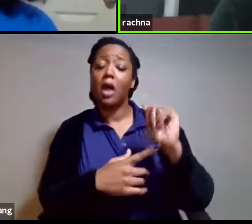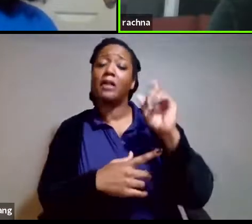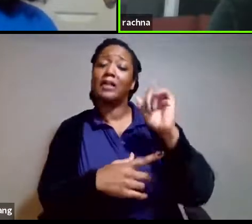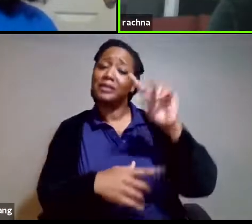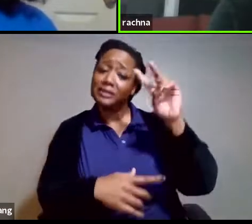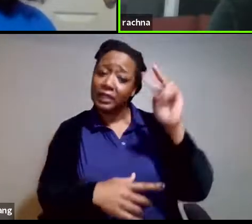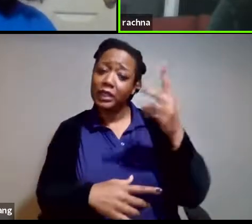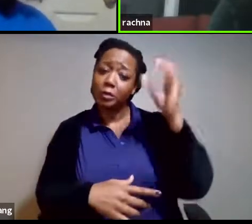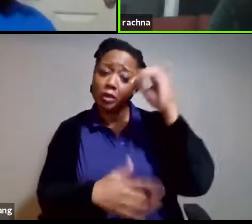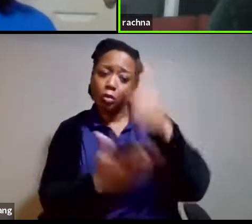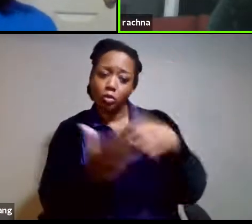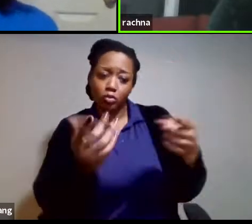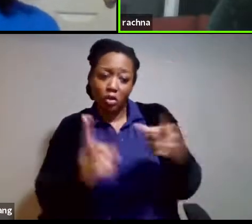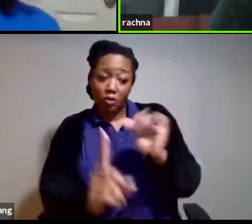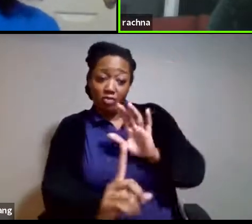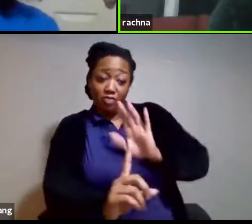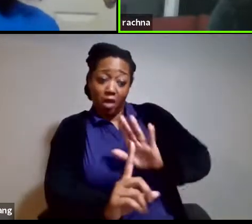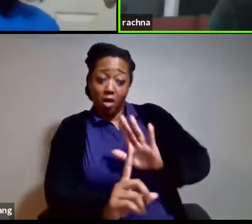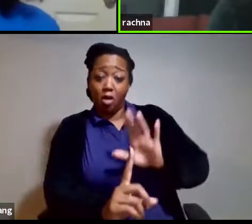their child.